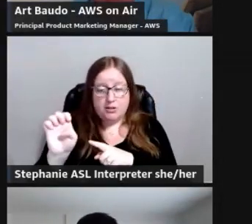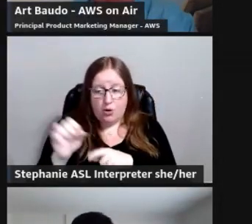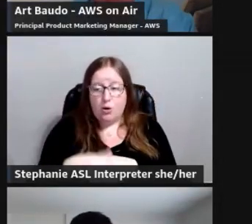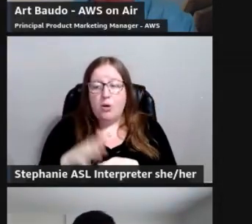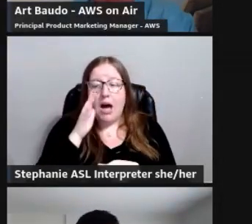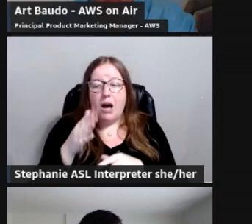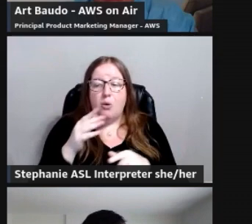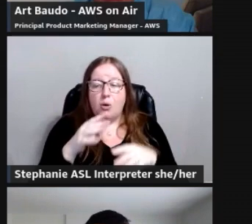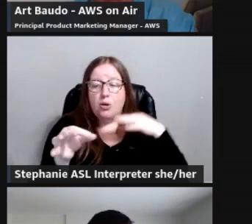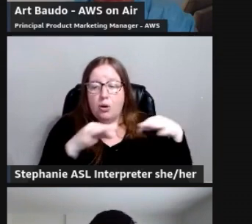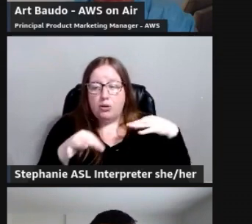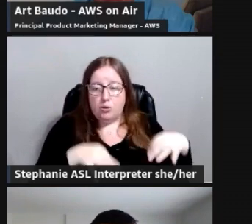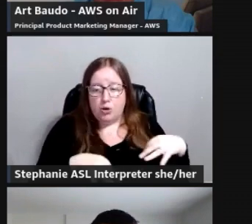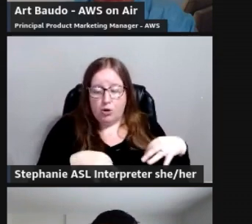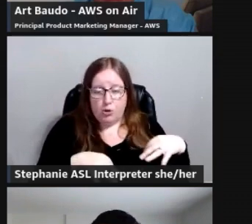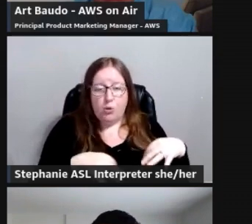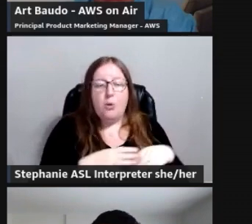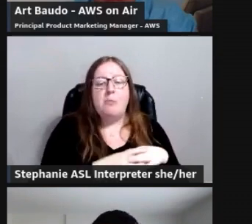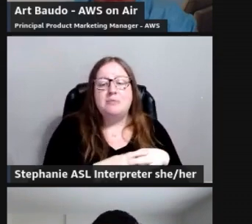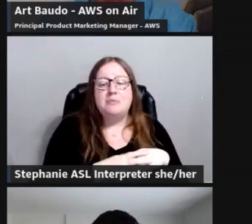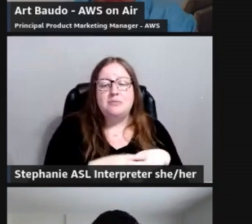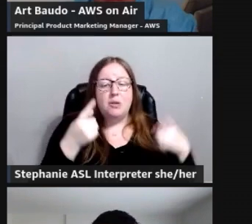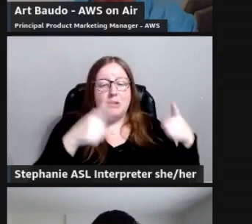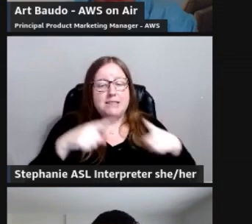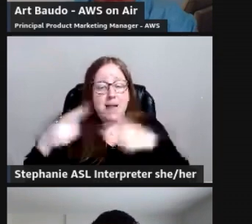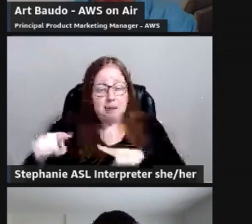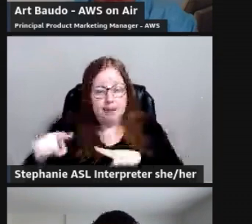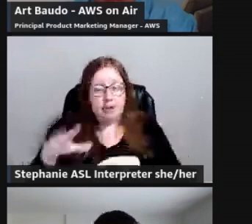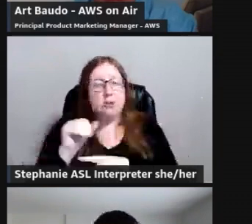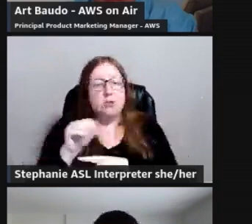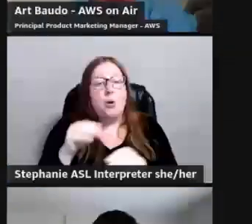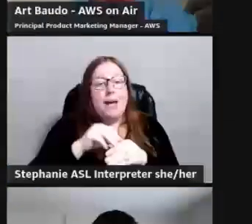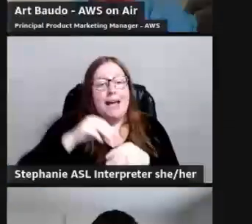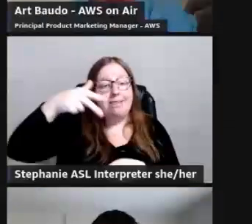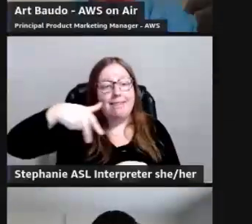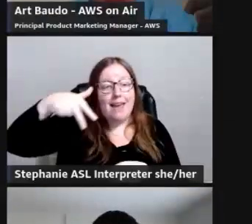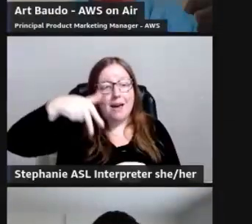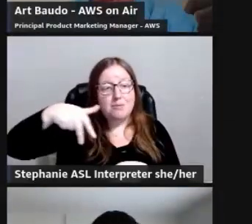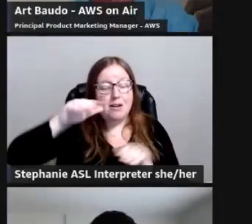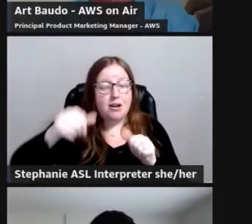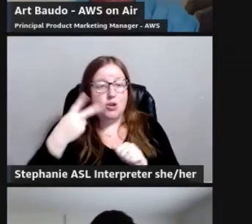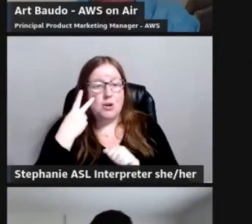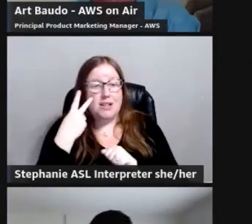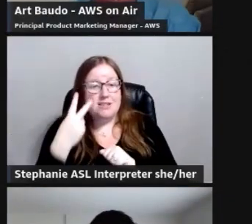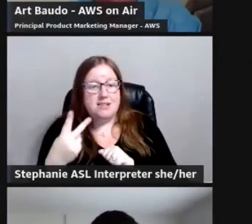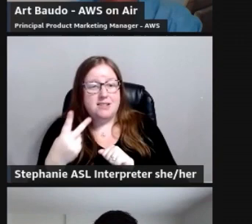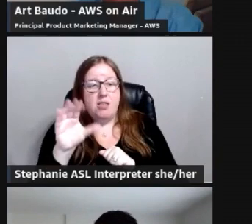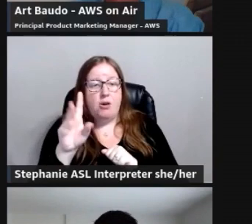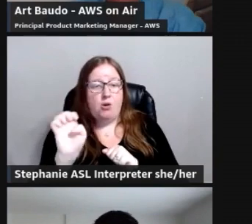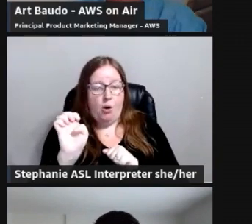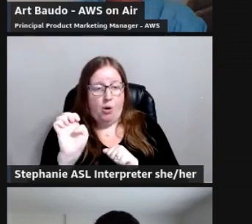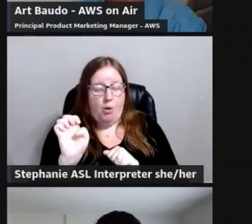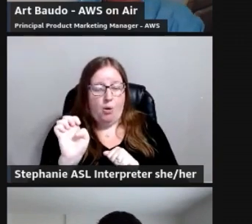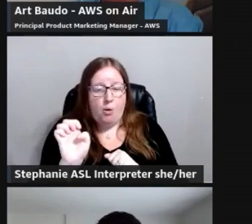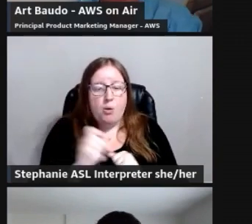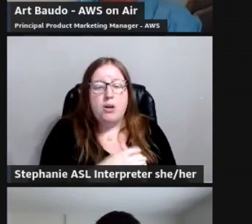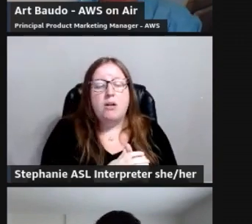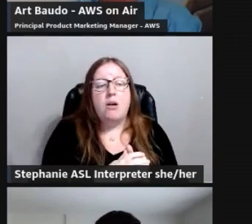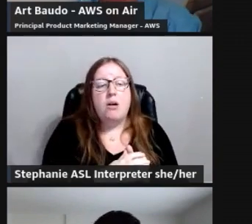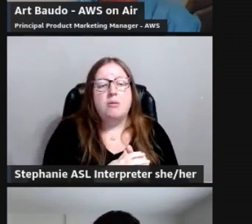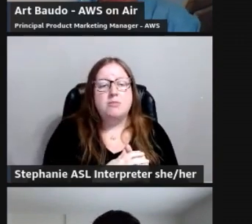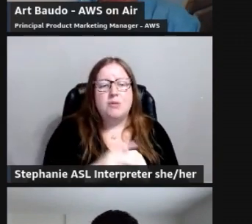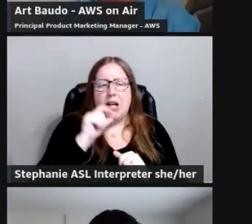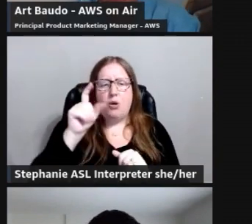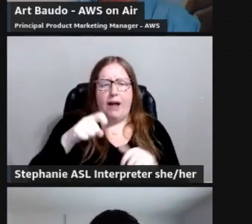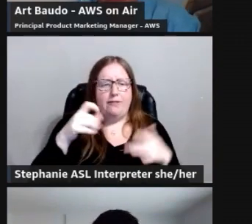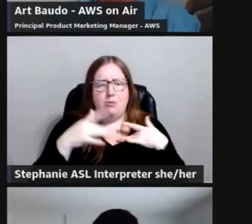you through what exactly is happening. So in Lambda, you can see my code and I don't have to worry